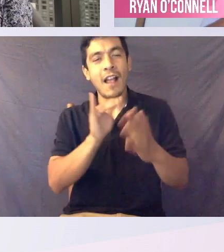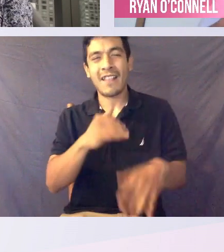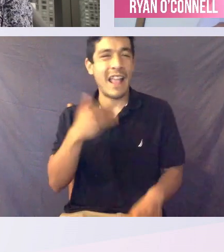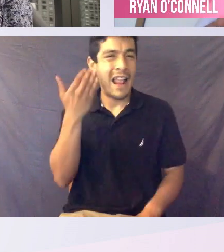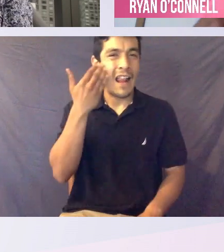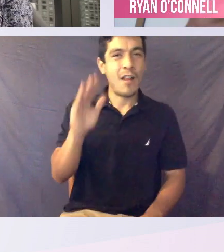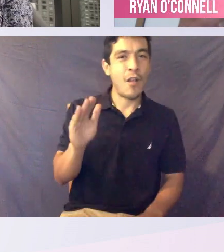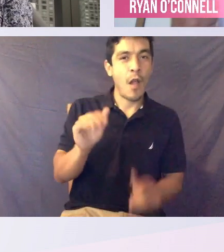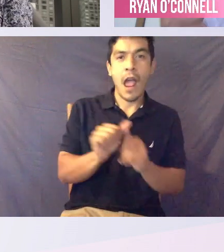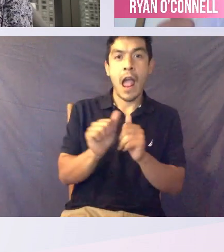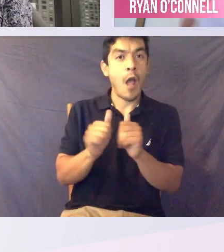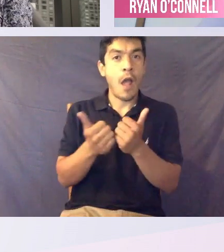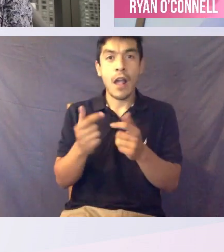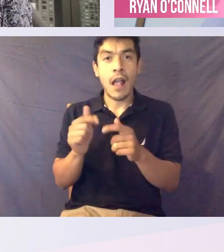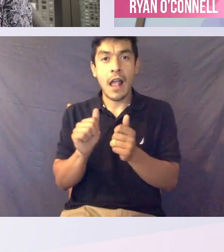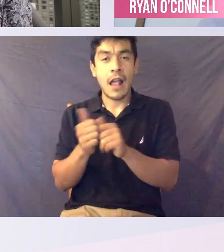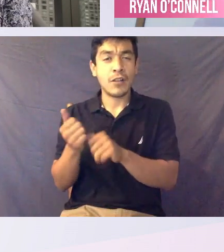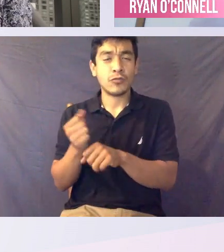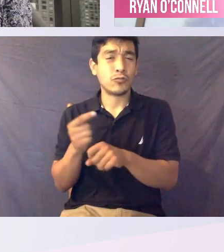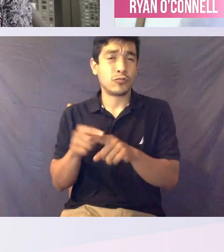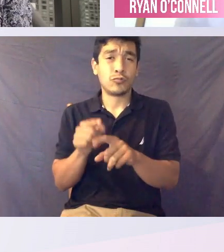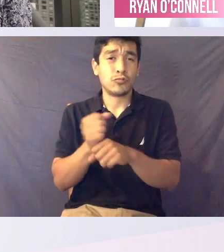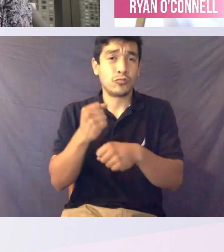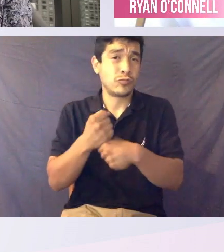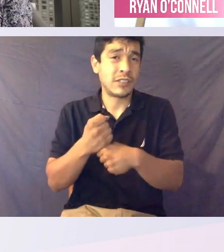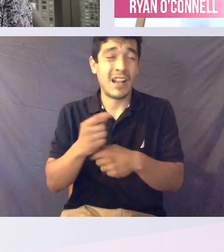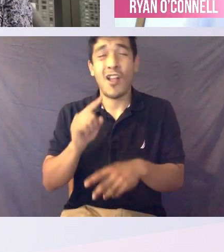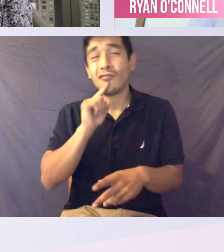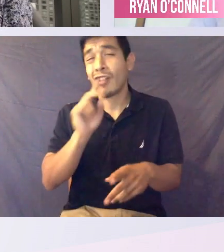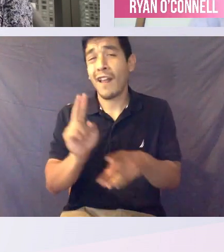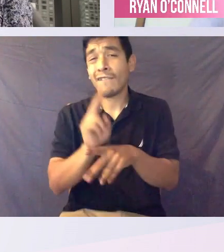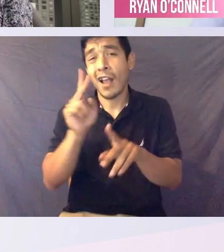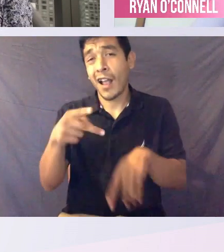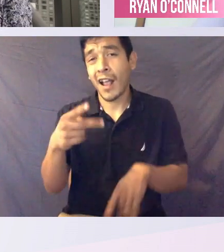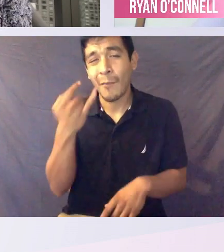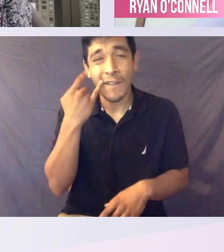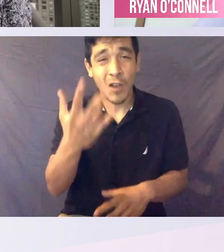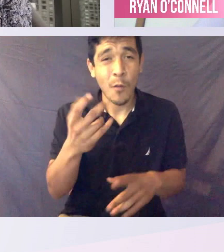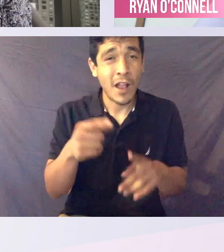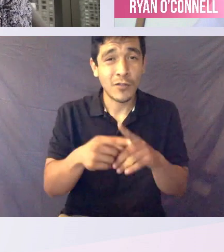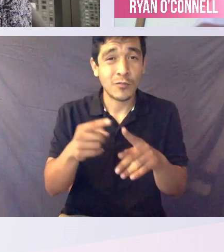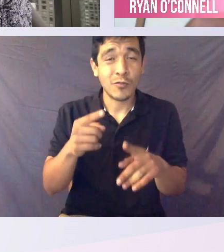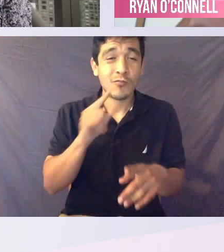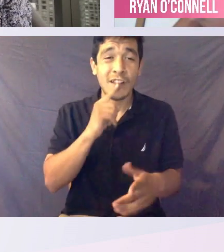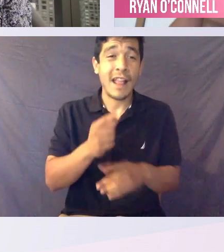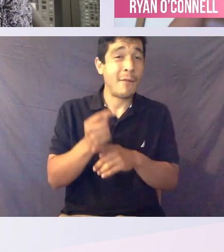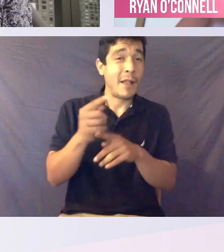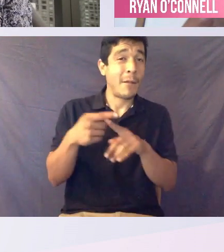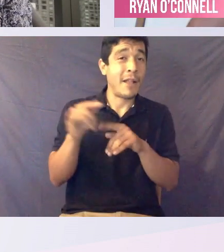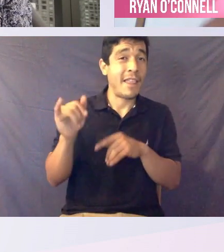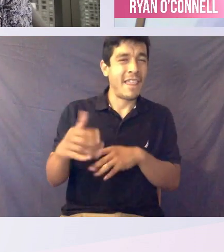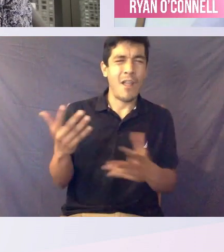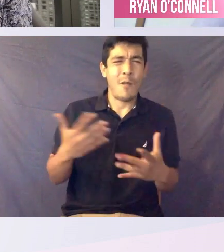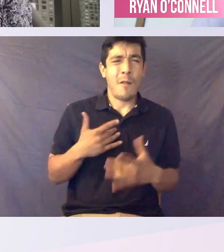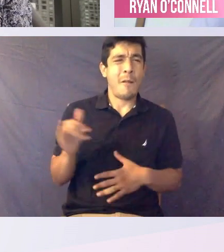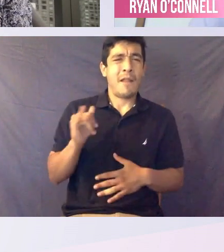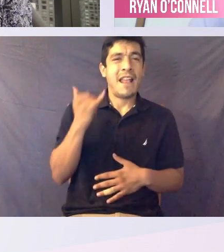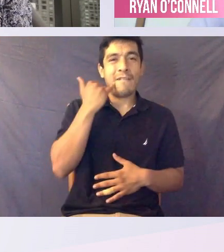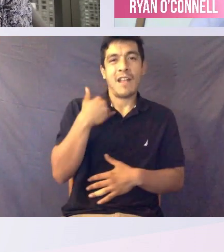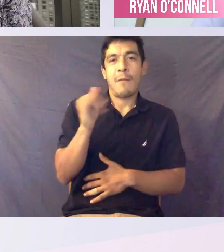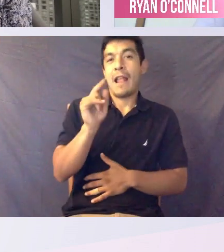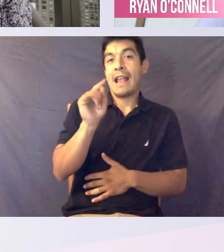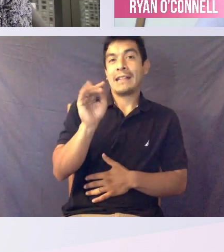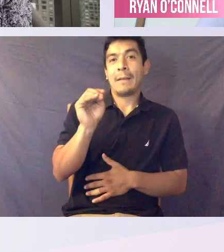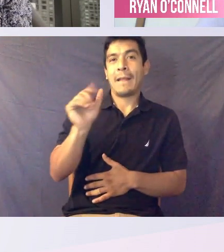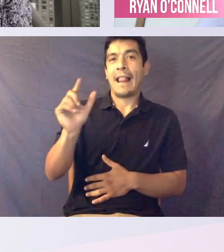else to create, which honestly is fucked up. If you want to be, like, a therapist about it, you're like, gee, like, what would it be like if I was, like, Tim Allen? Do you know what I